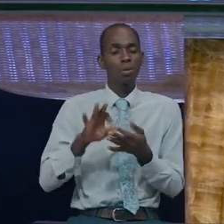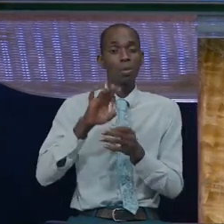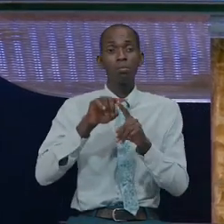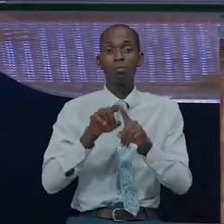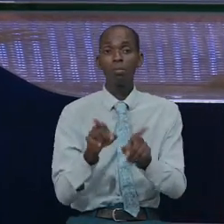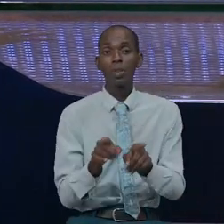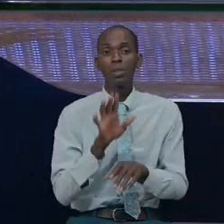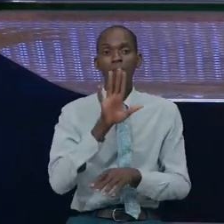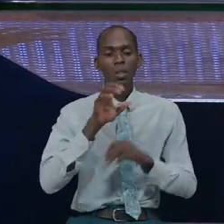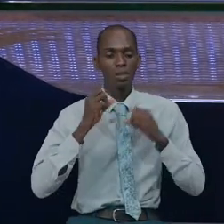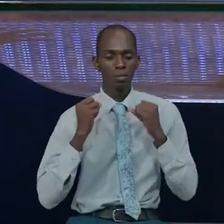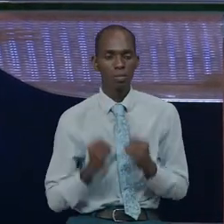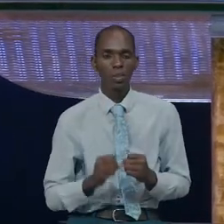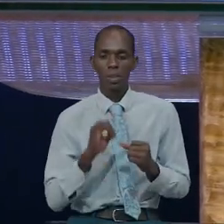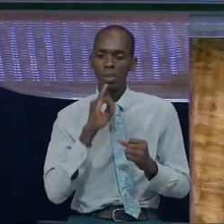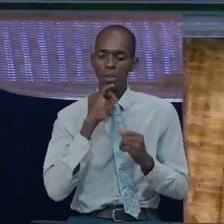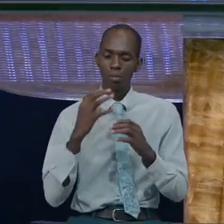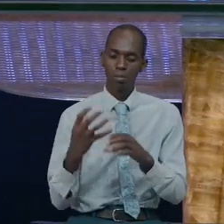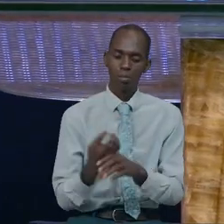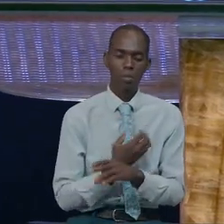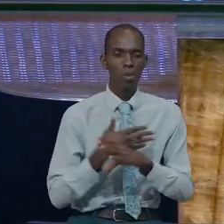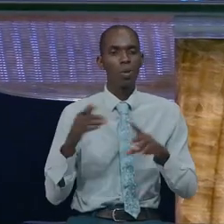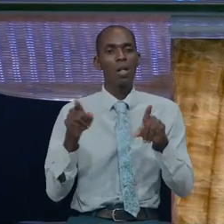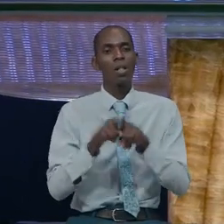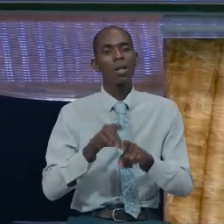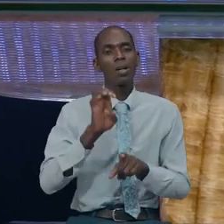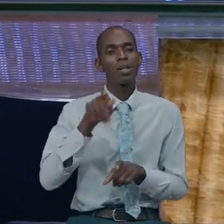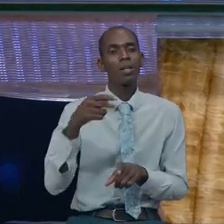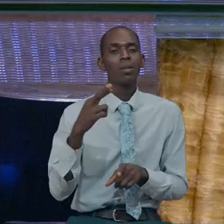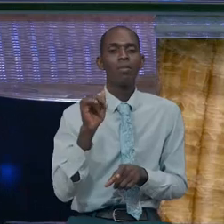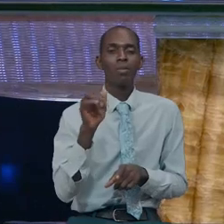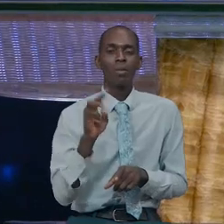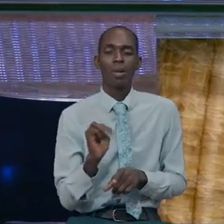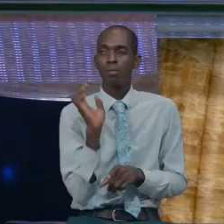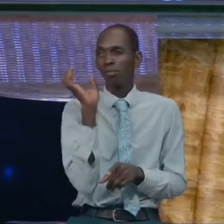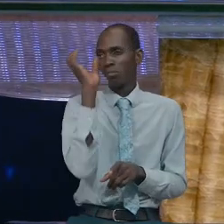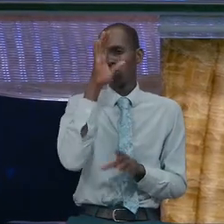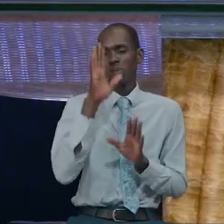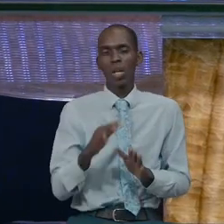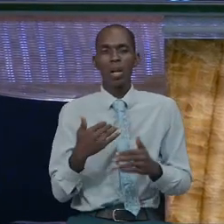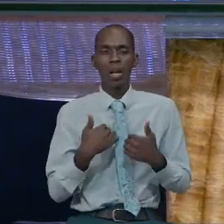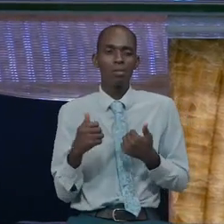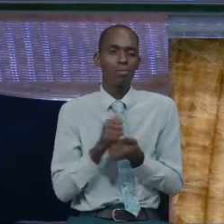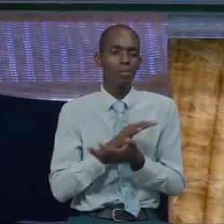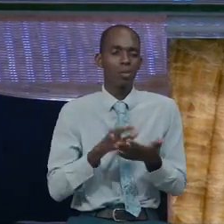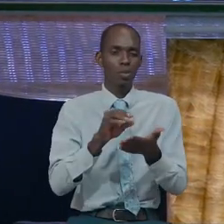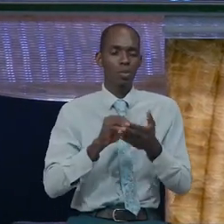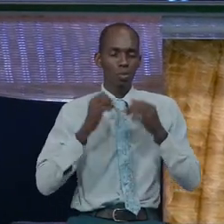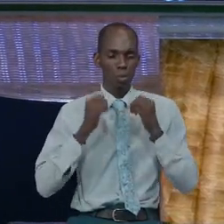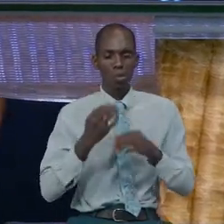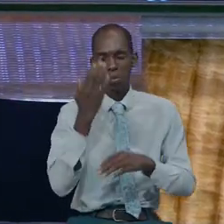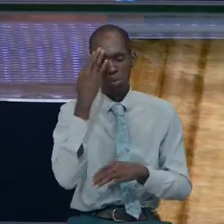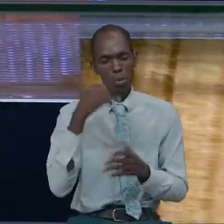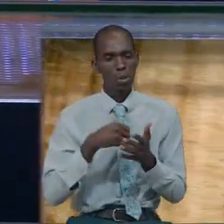your strength is gone. Like Ephraim, strangers have devoured his strength, and he knoweth it not.